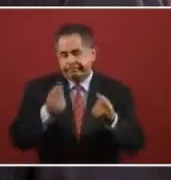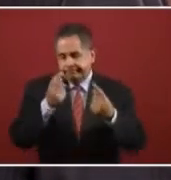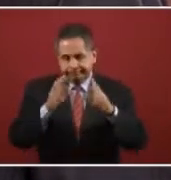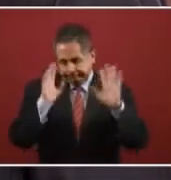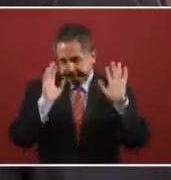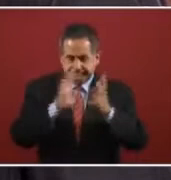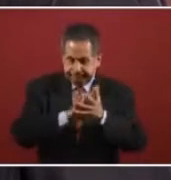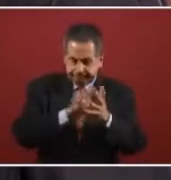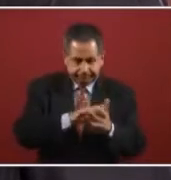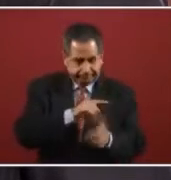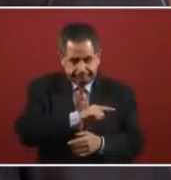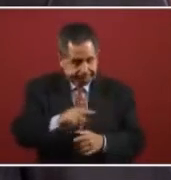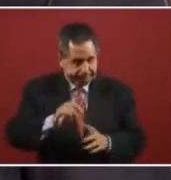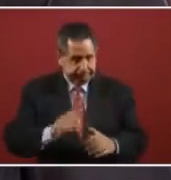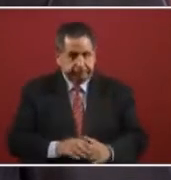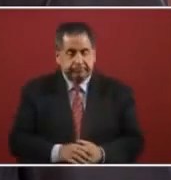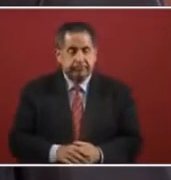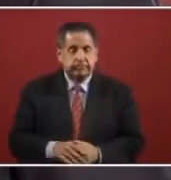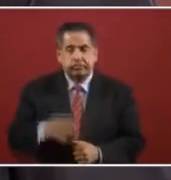incarcerated.